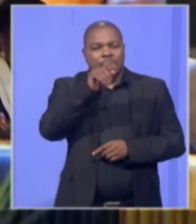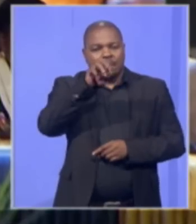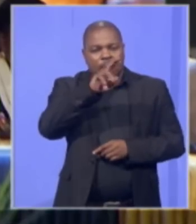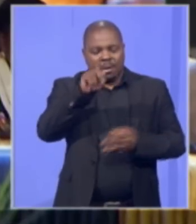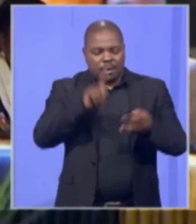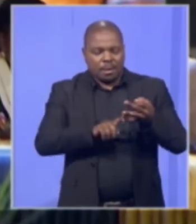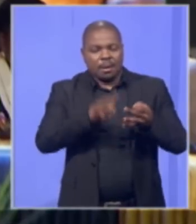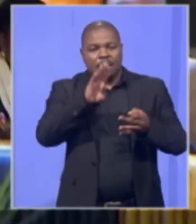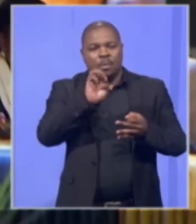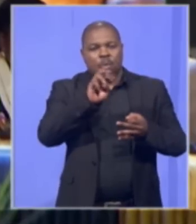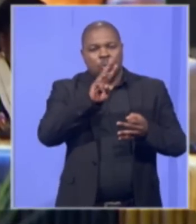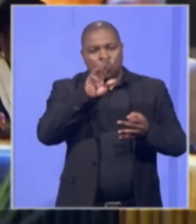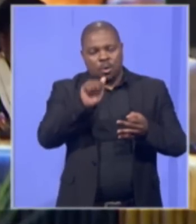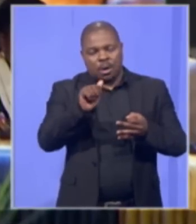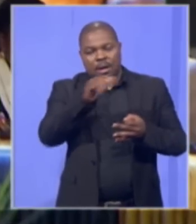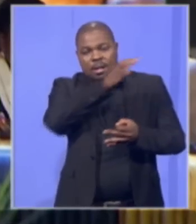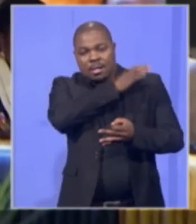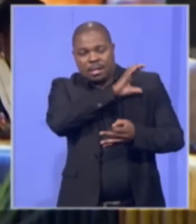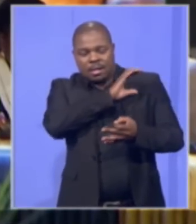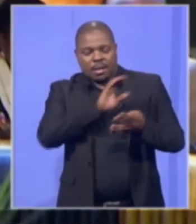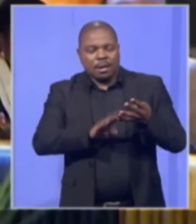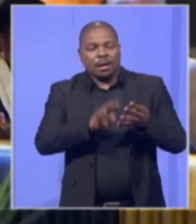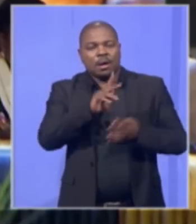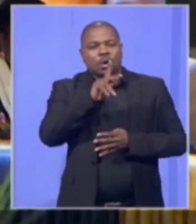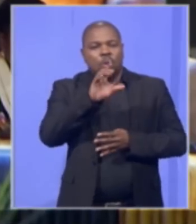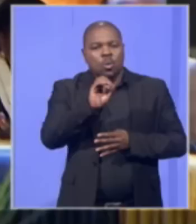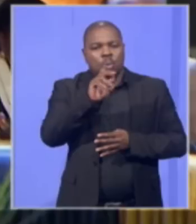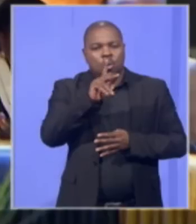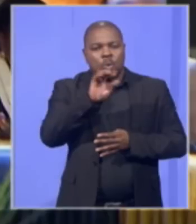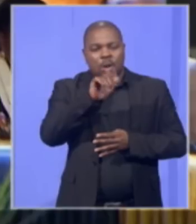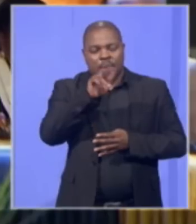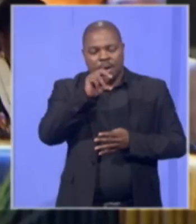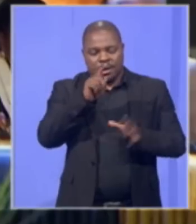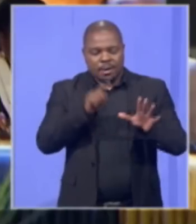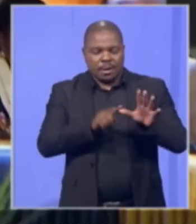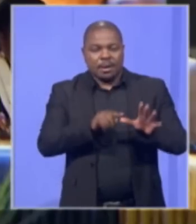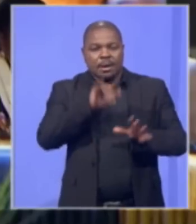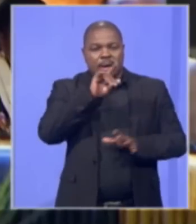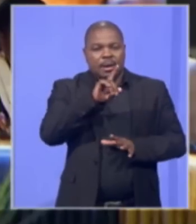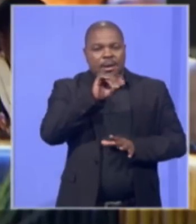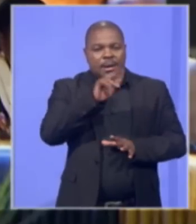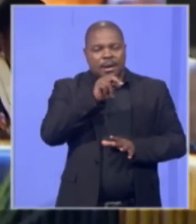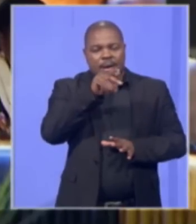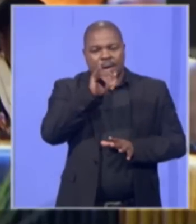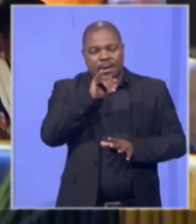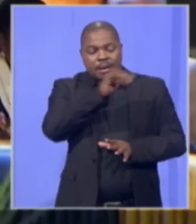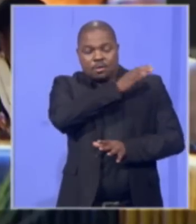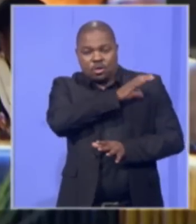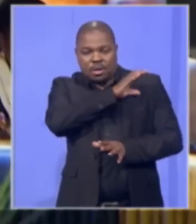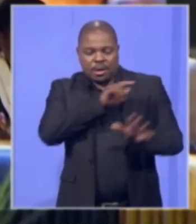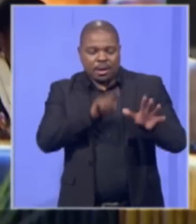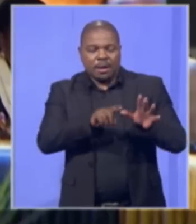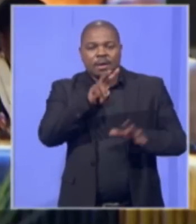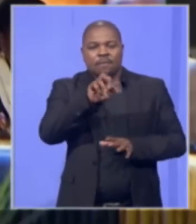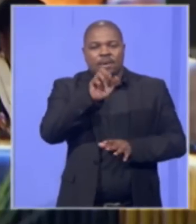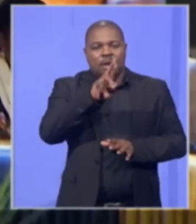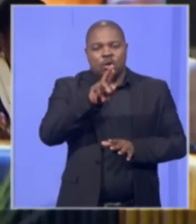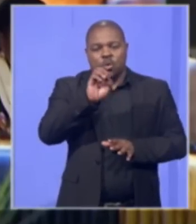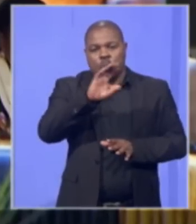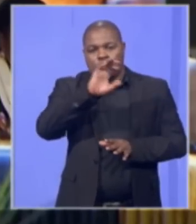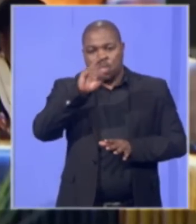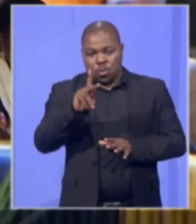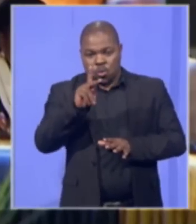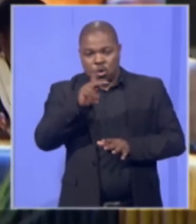Borwa Clinic in Tuespray, Clocoland Clinic in Clocoland, Unani Clinic in Tabanchu, and Fall Rock